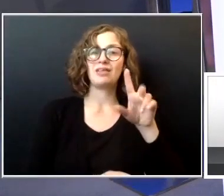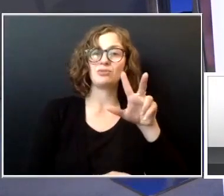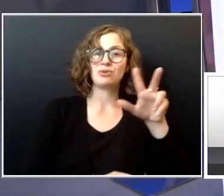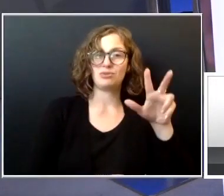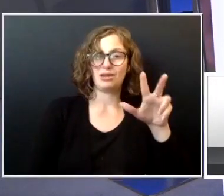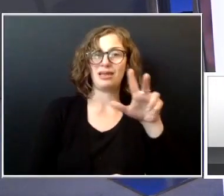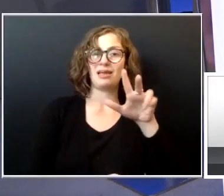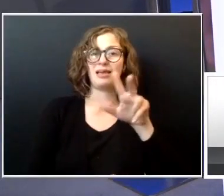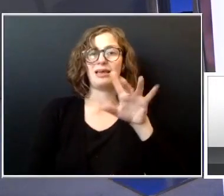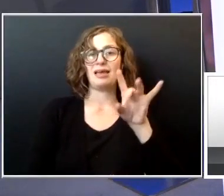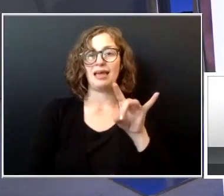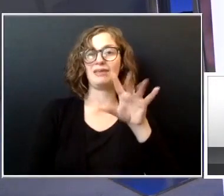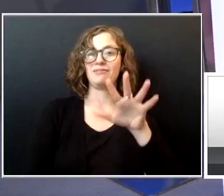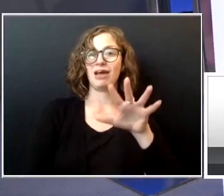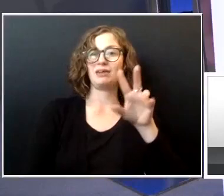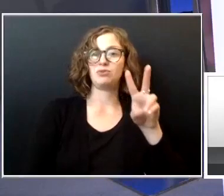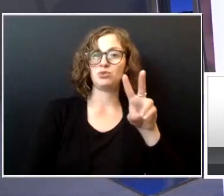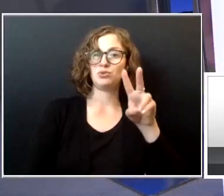1-833-852-6262. That spells out